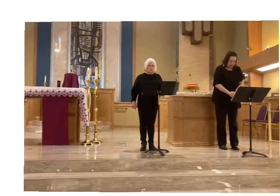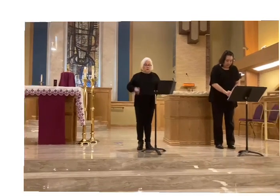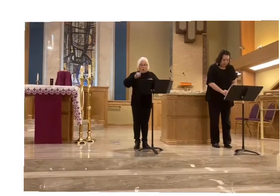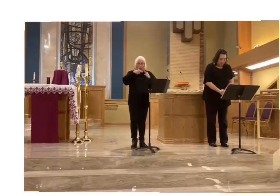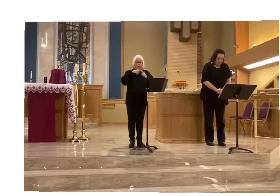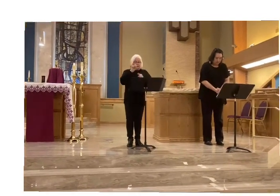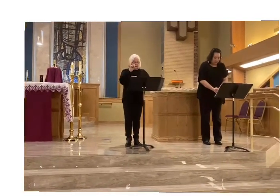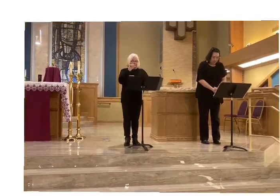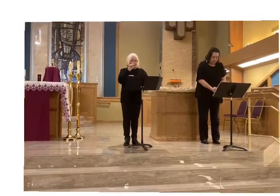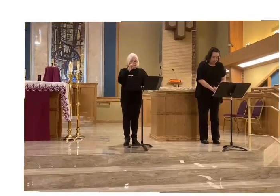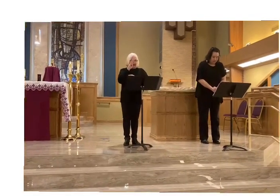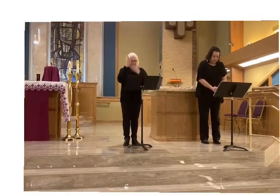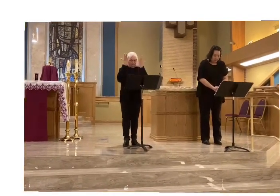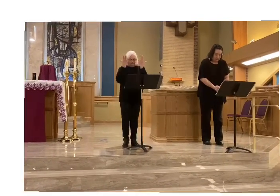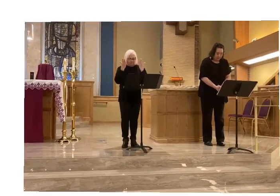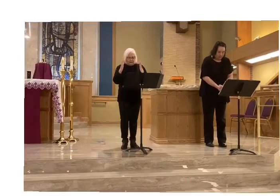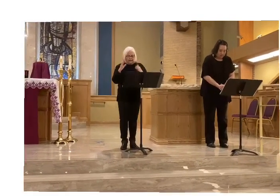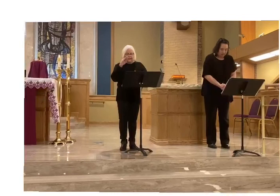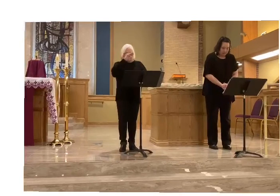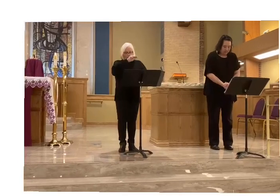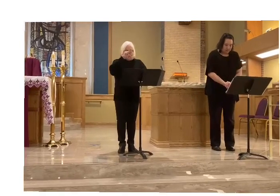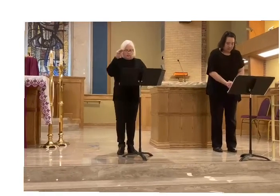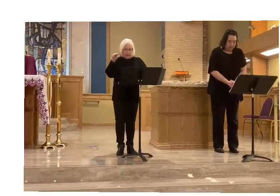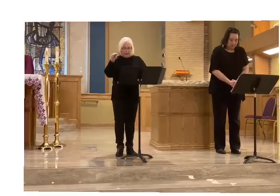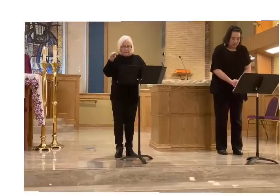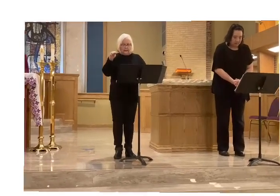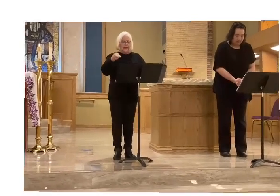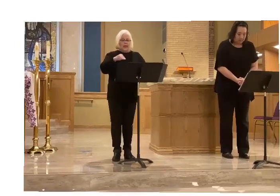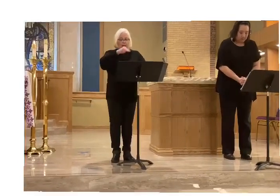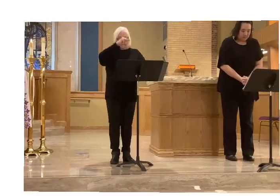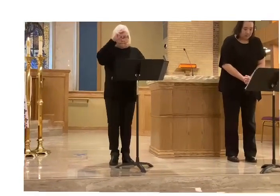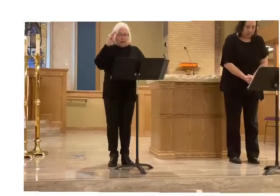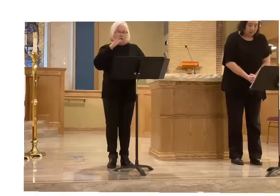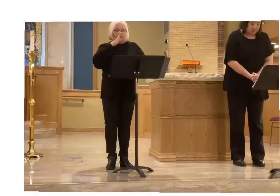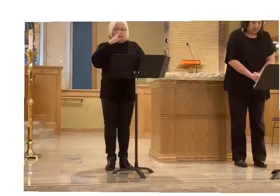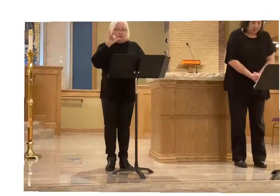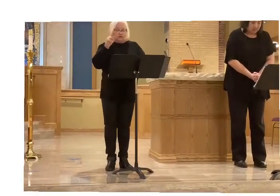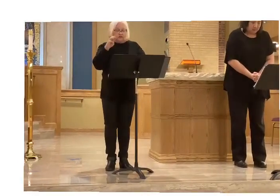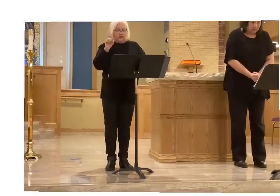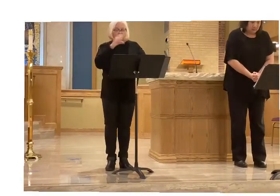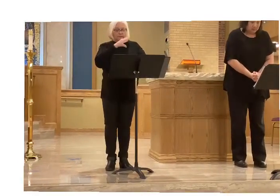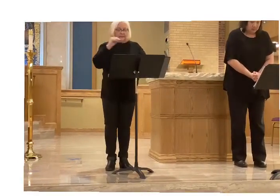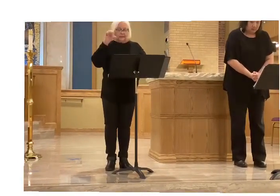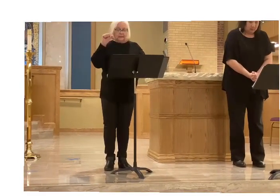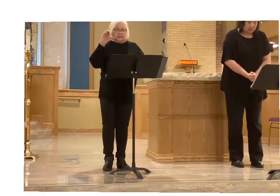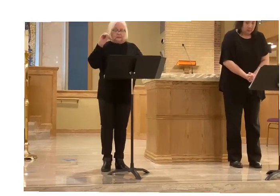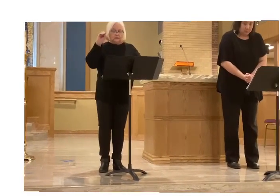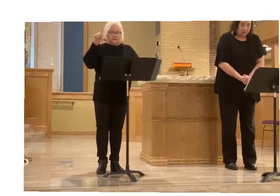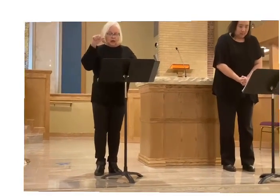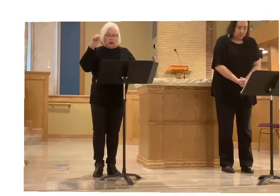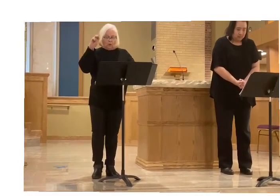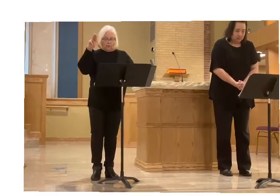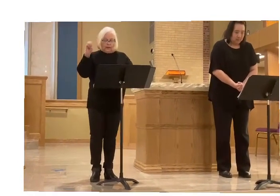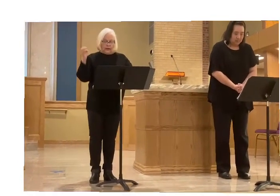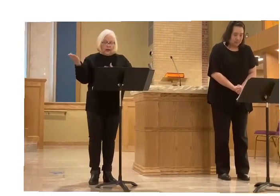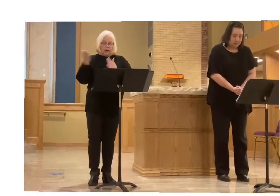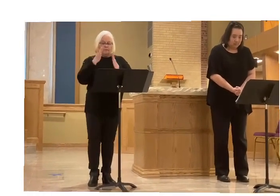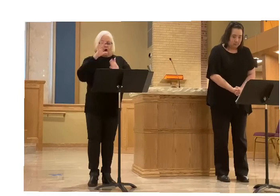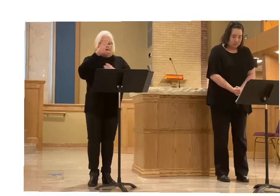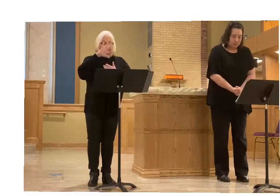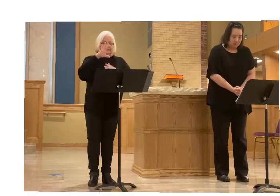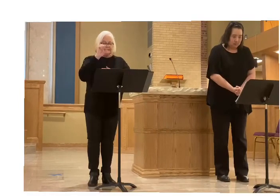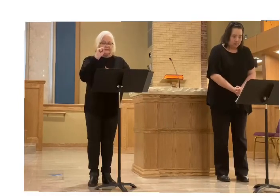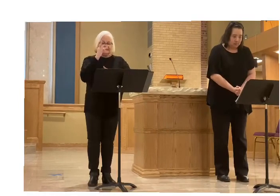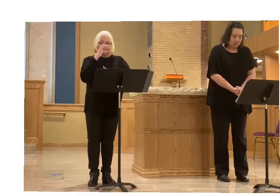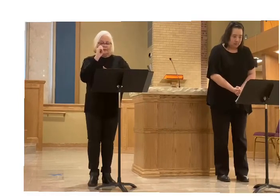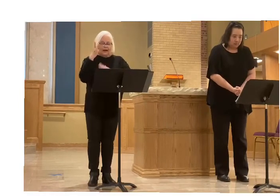When the Sabbath was past, Mary Magdalene, Mary, the mother of James, and Salome brought spices